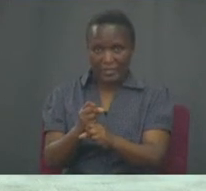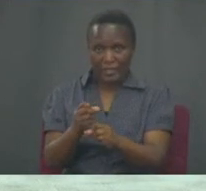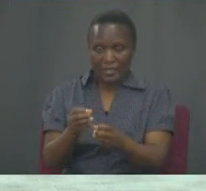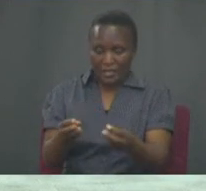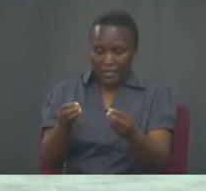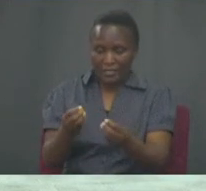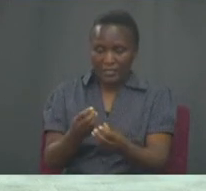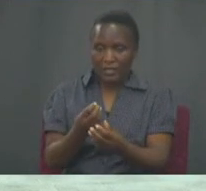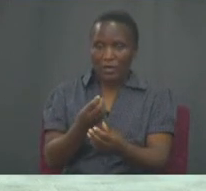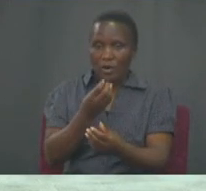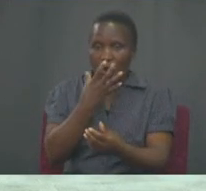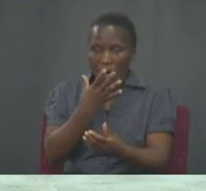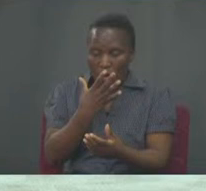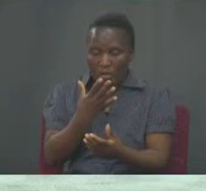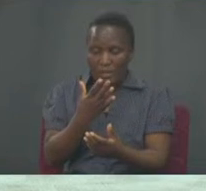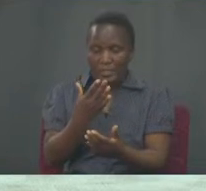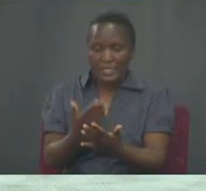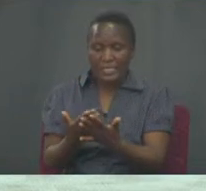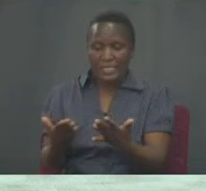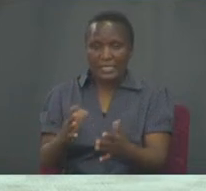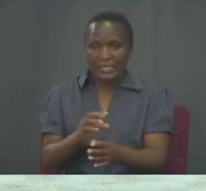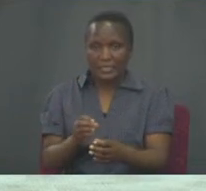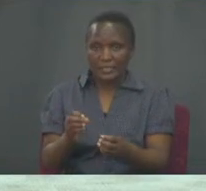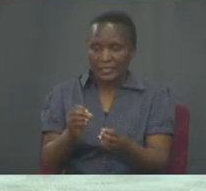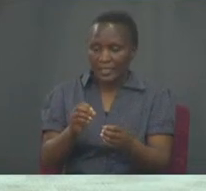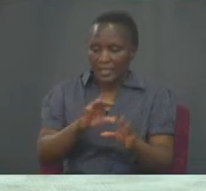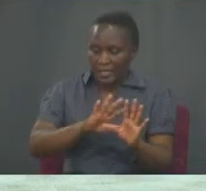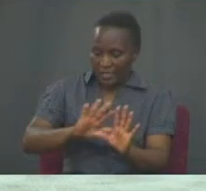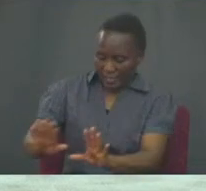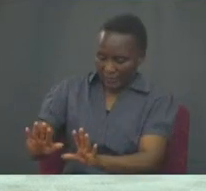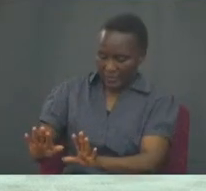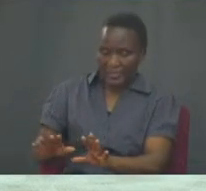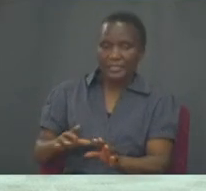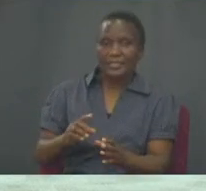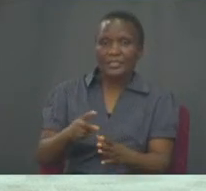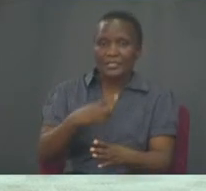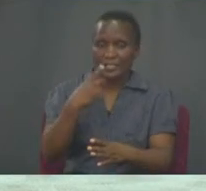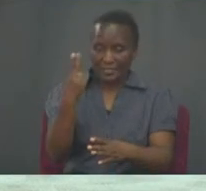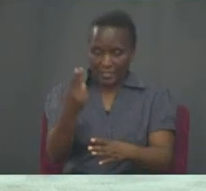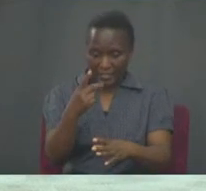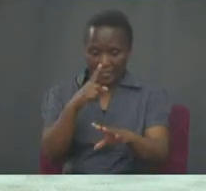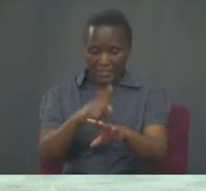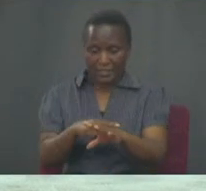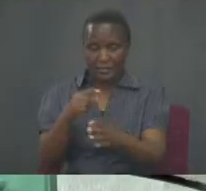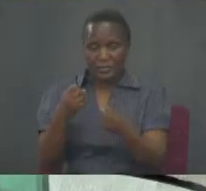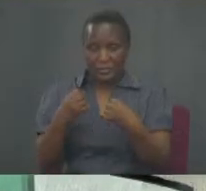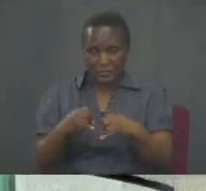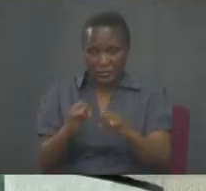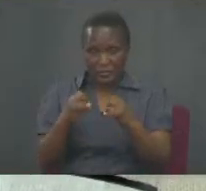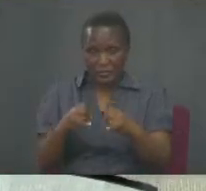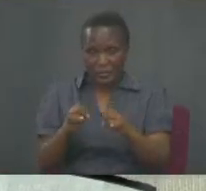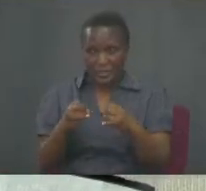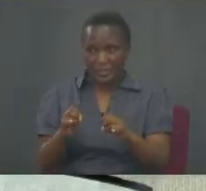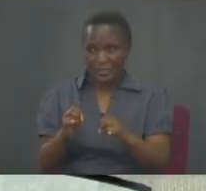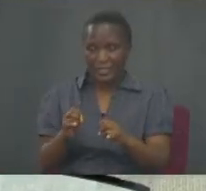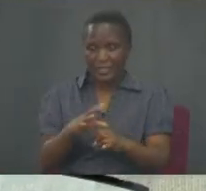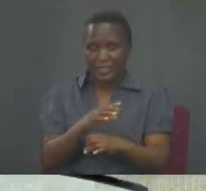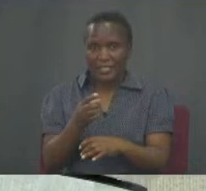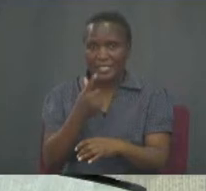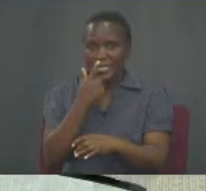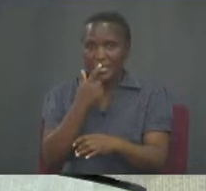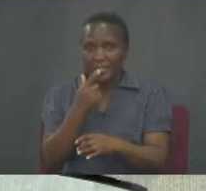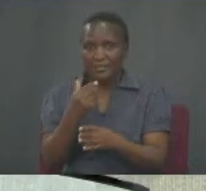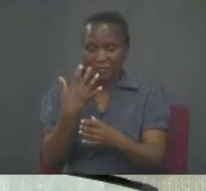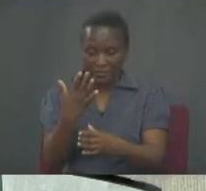felt the pain. The next time she did that, she licked her fingers to try and make them feel a bit better. But she kept on doing